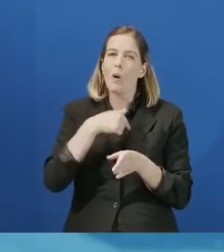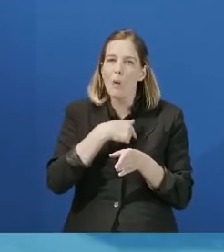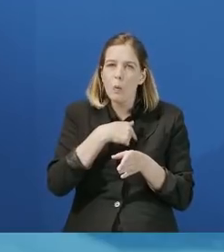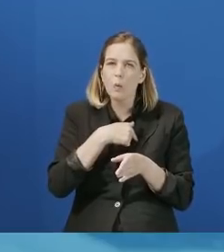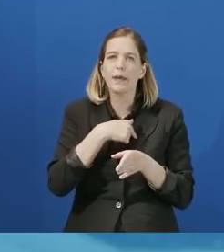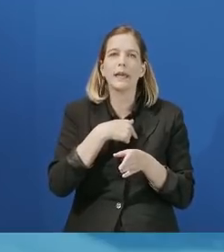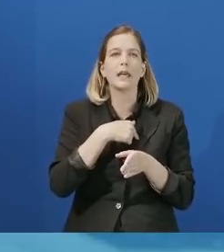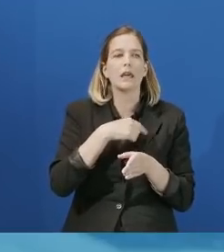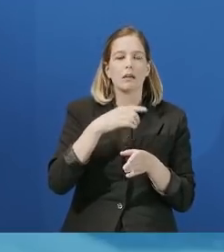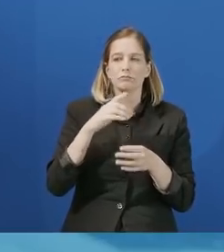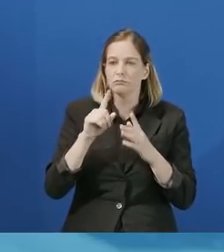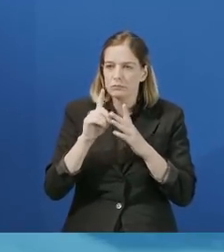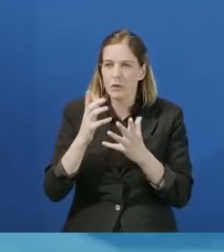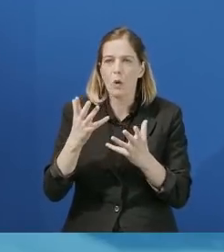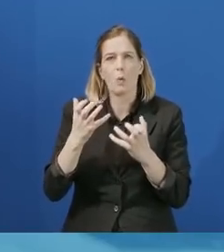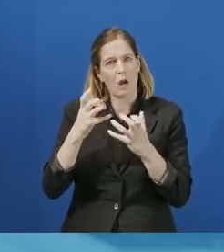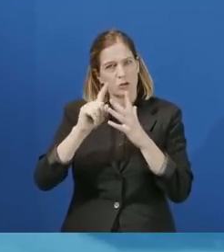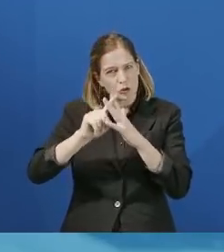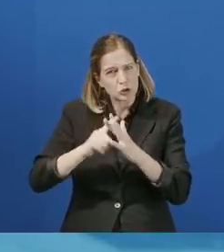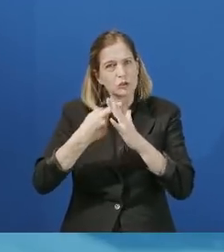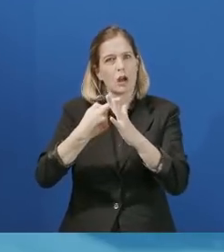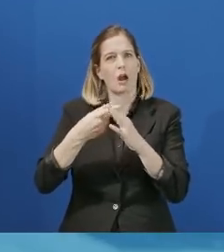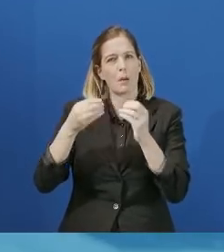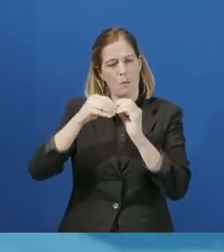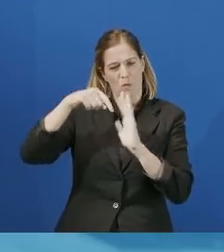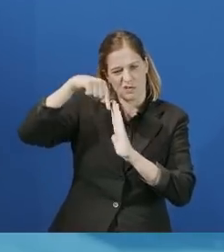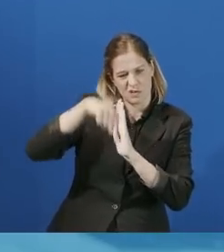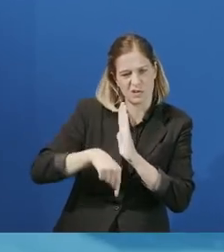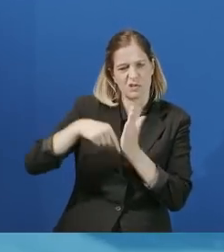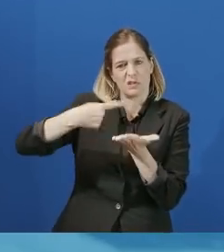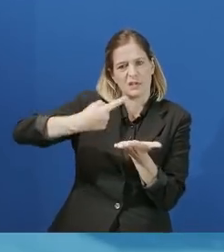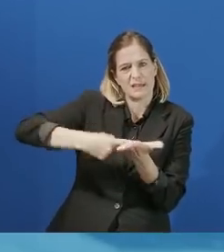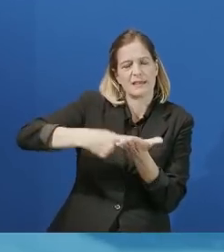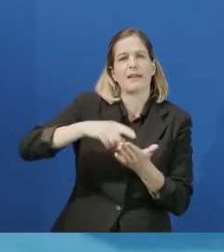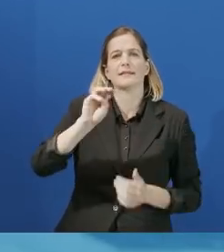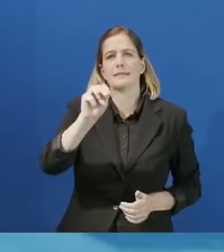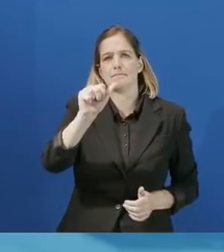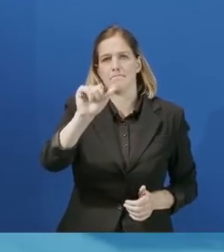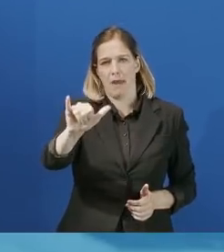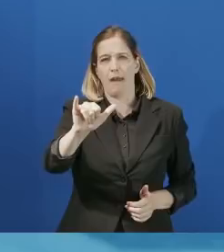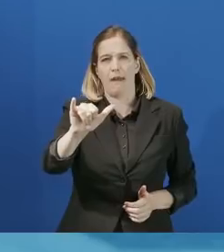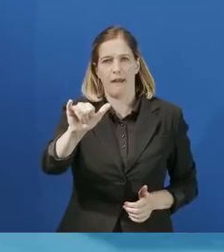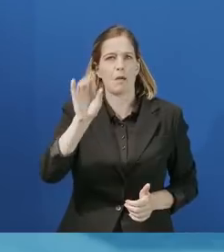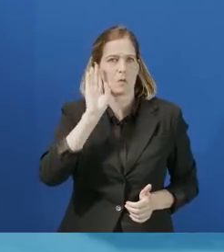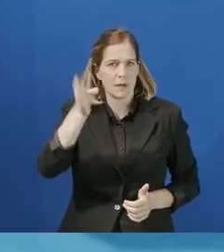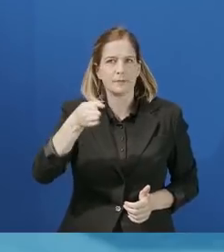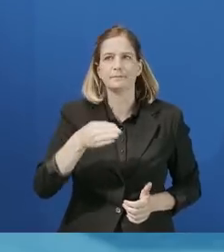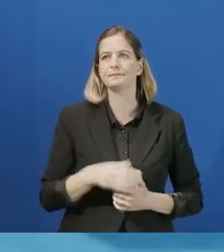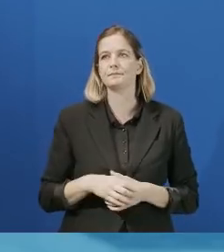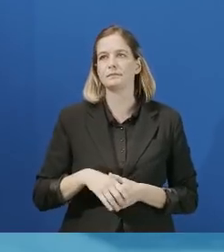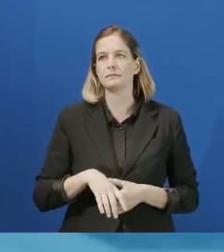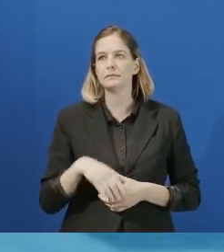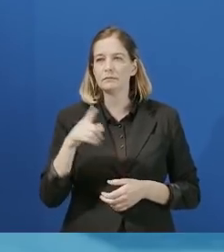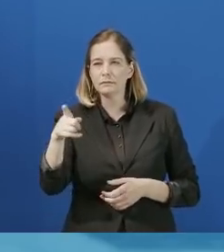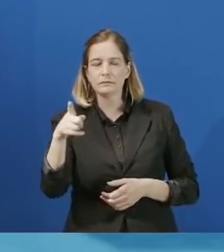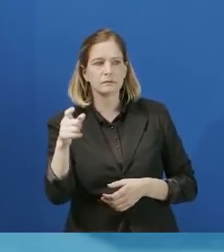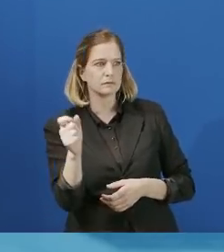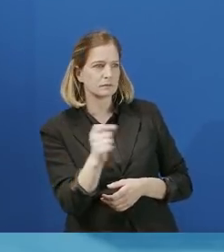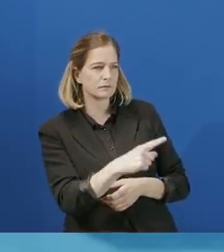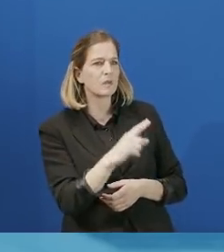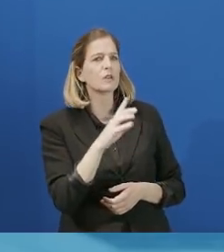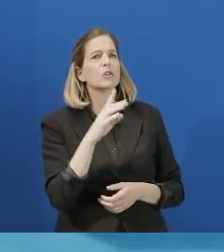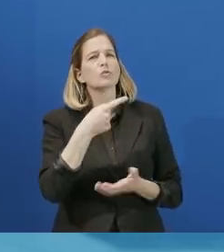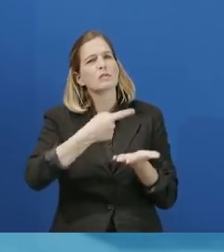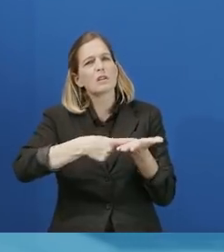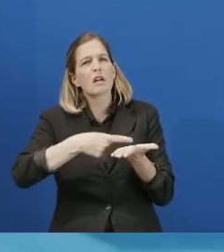aspirational to be talking about in May. You're talking about large gatherings. We're just learning that the president is expected to come next week.